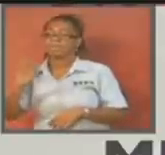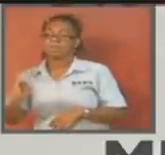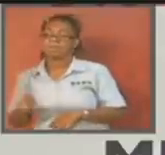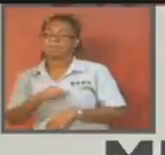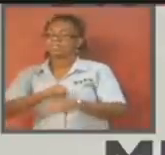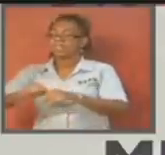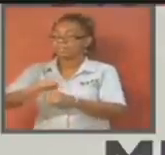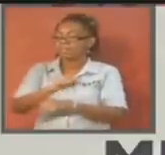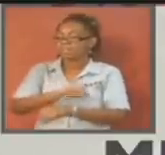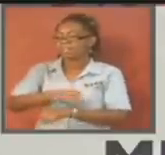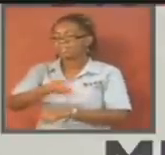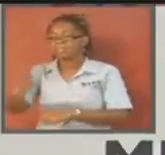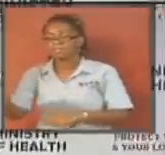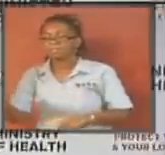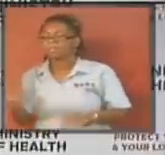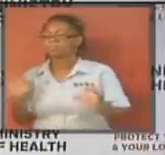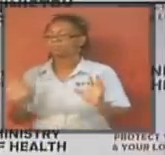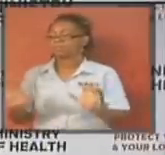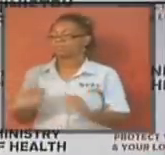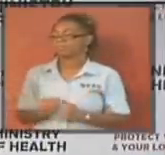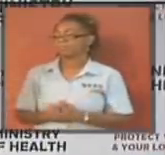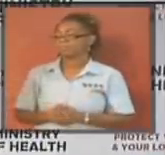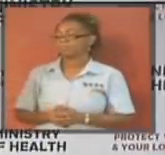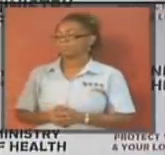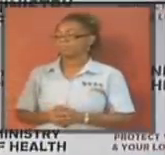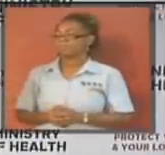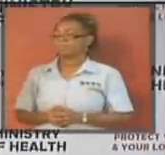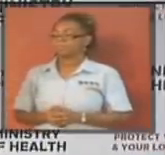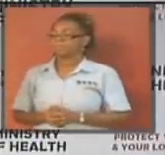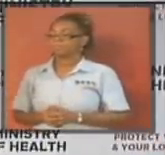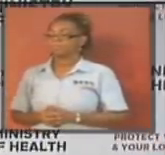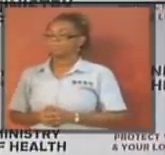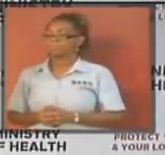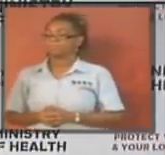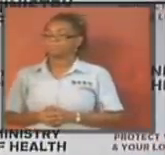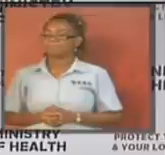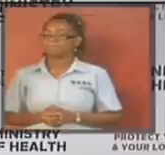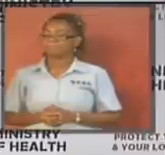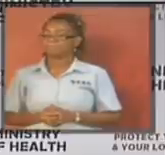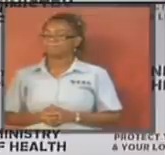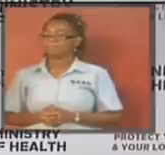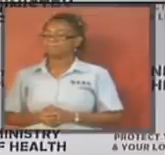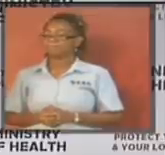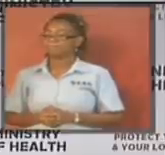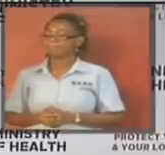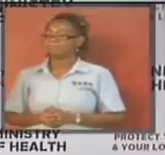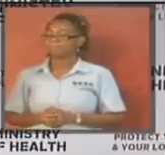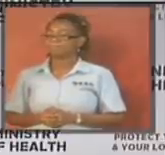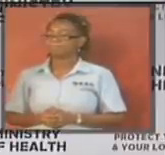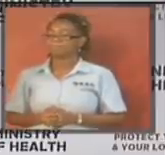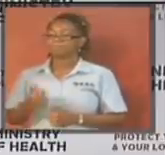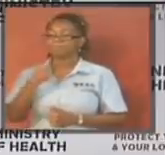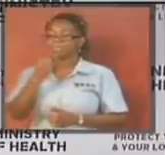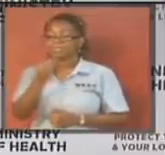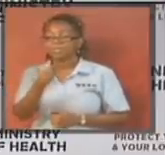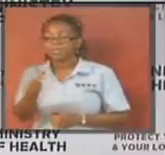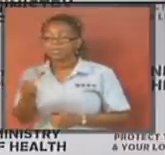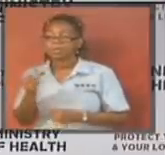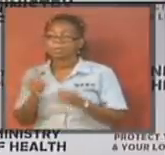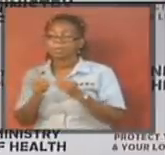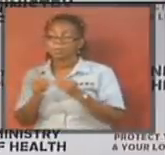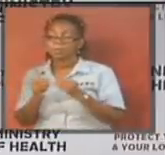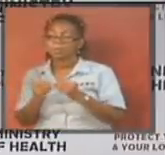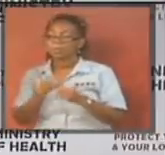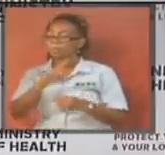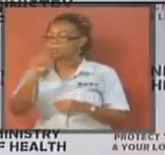practitioner. Thank you very much. We do have some time for a few more questions, so now we will